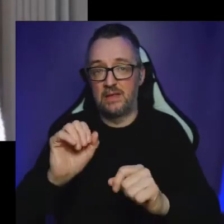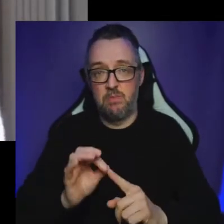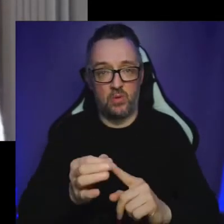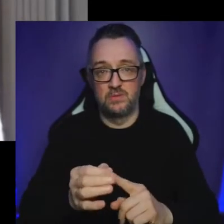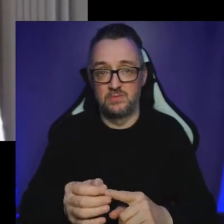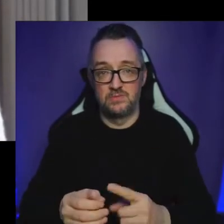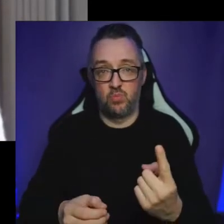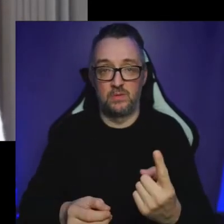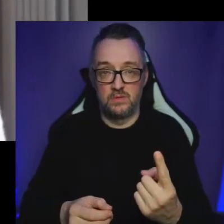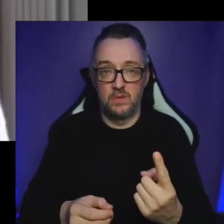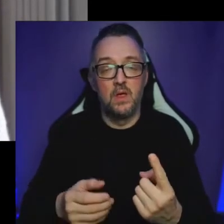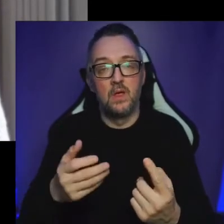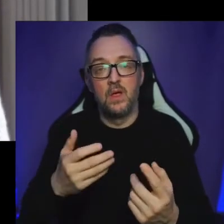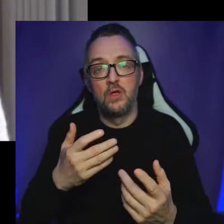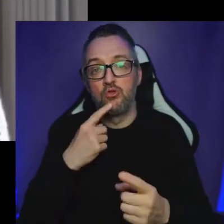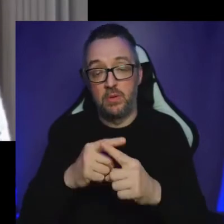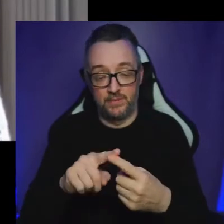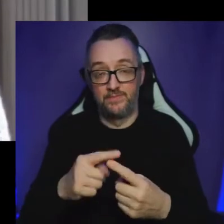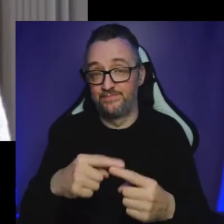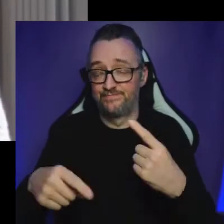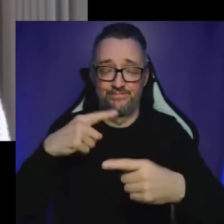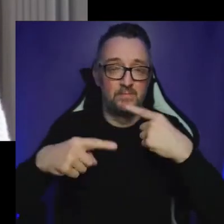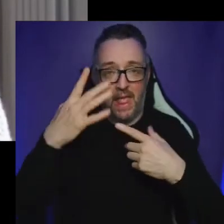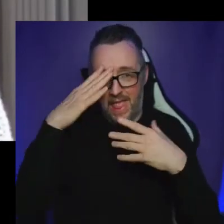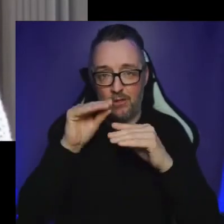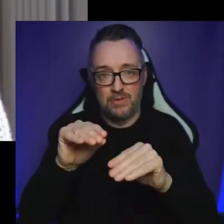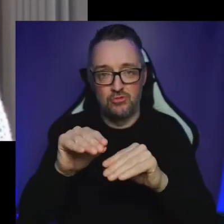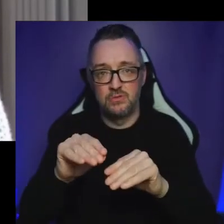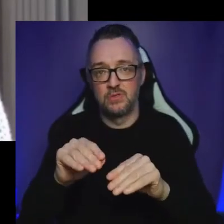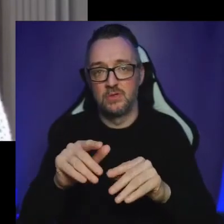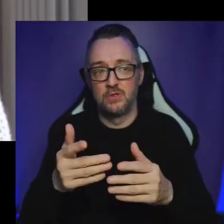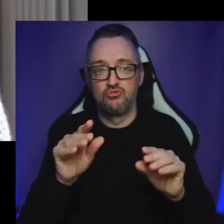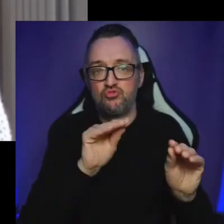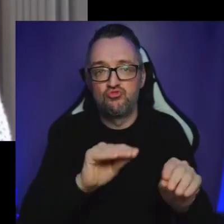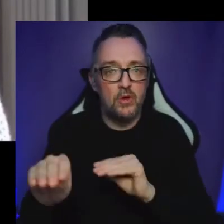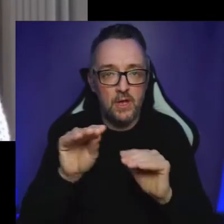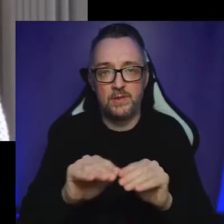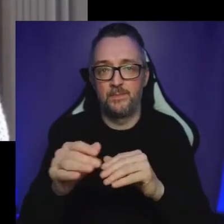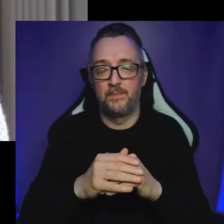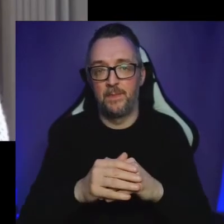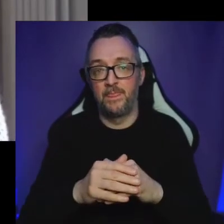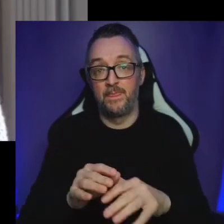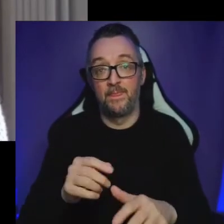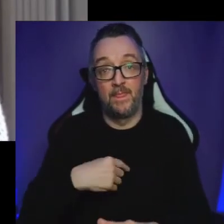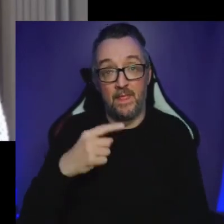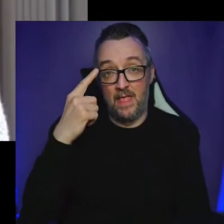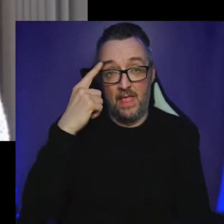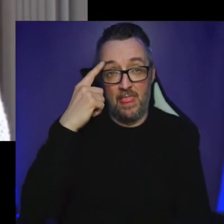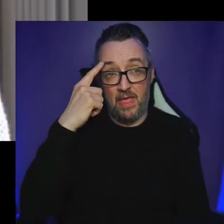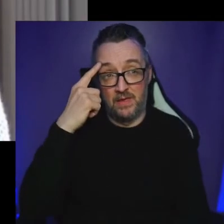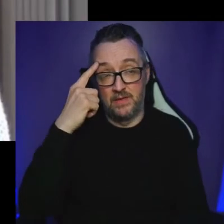it starts with education and training. I don't think we've got the right